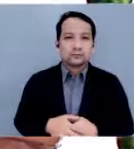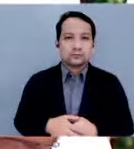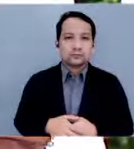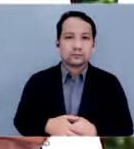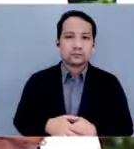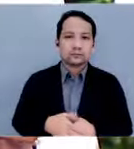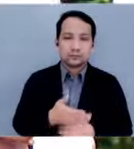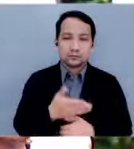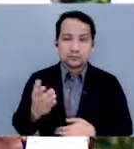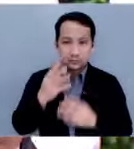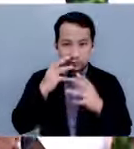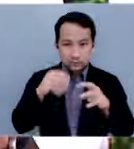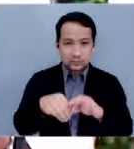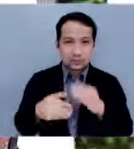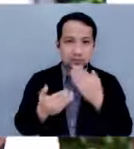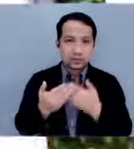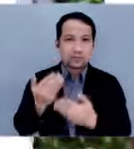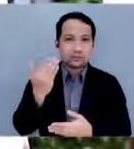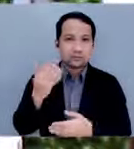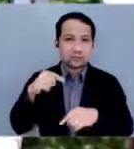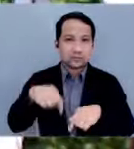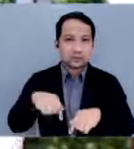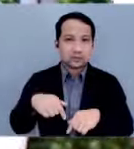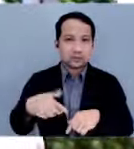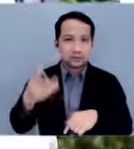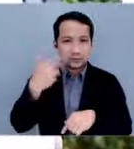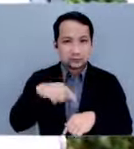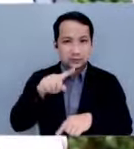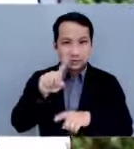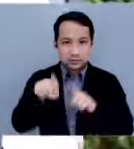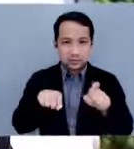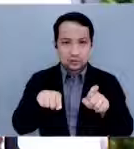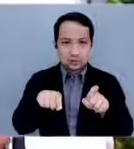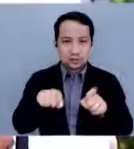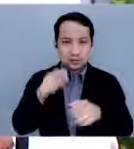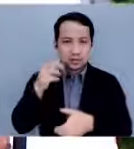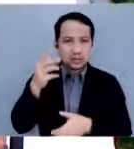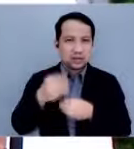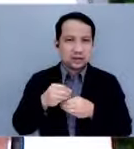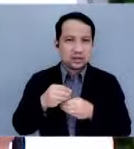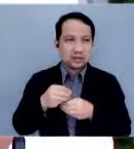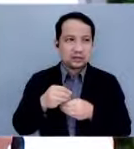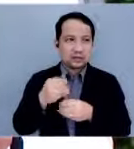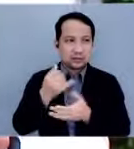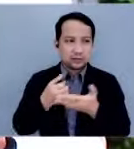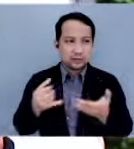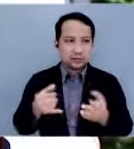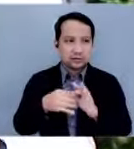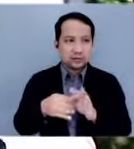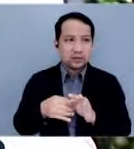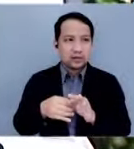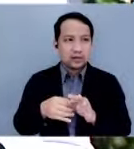Nanonood pa rin uwi ng Good Morning Kapatid. Ito mami, chiki may tanong ako sa'yo. Kung meron kang idadagdag na item sa bahay mo, home decor, ano